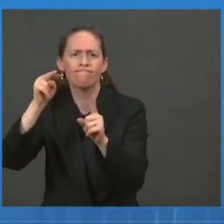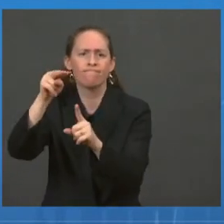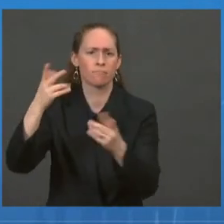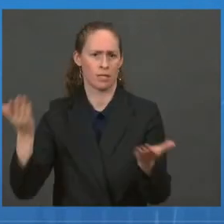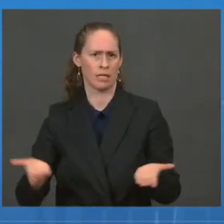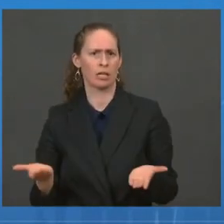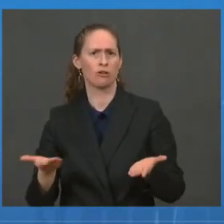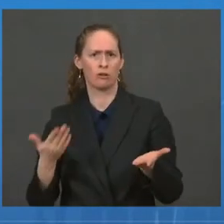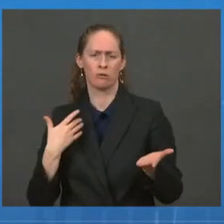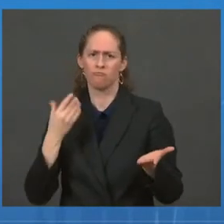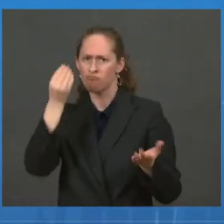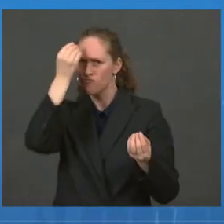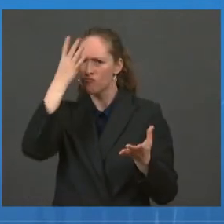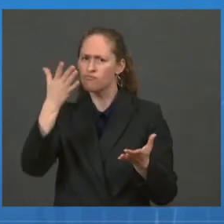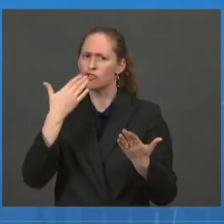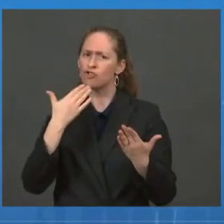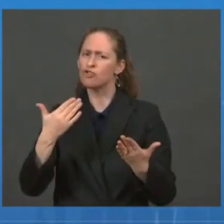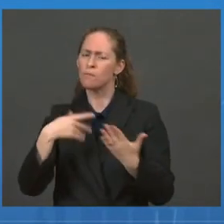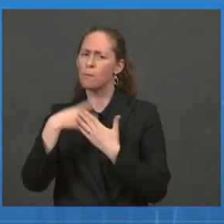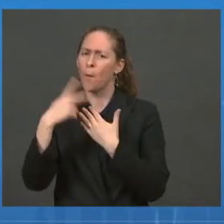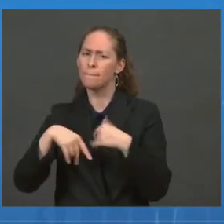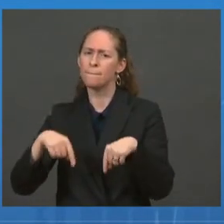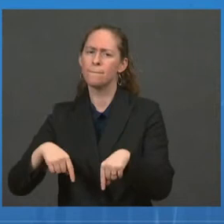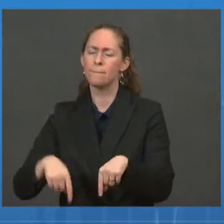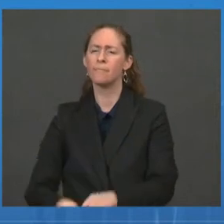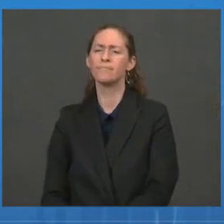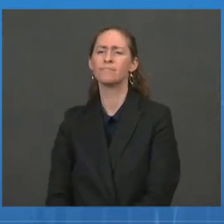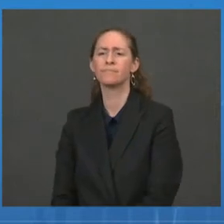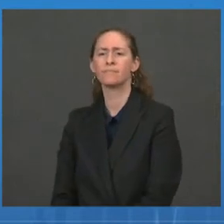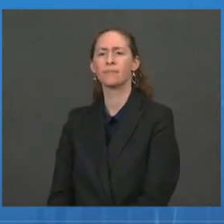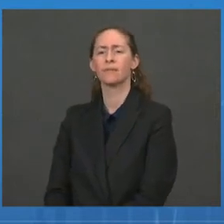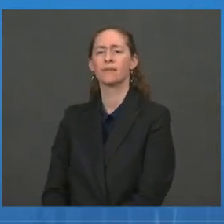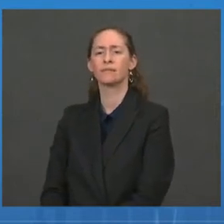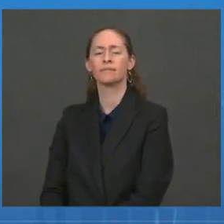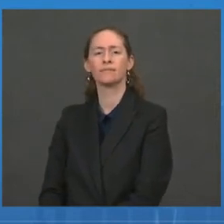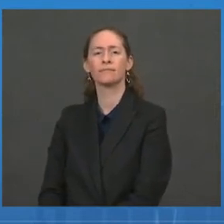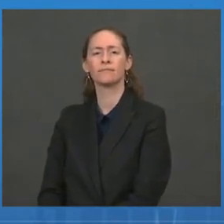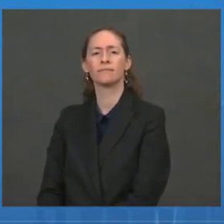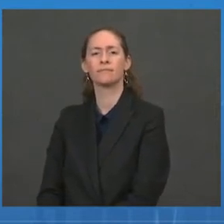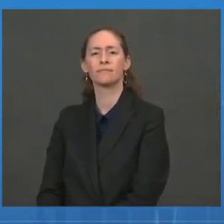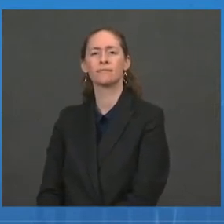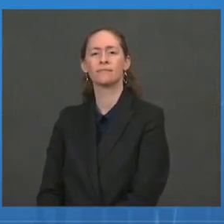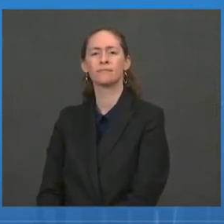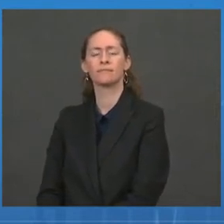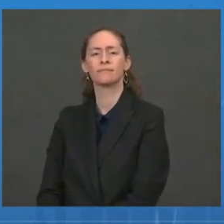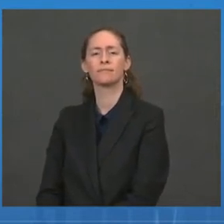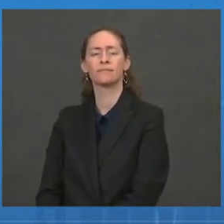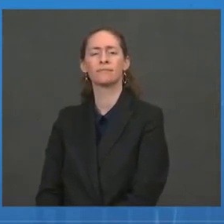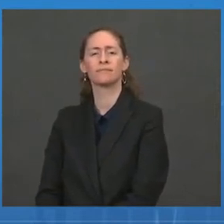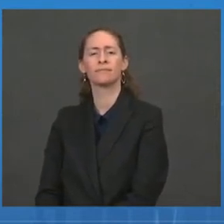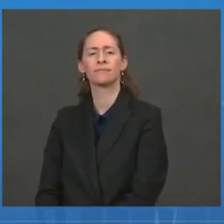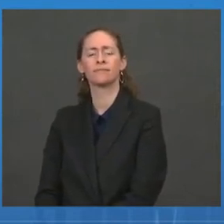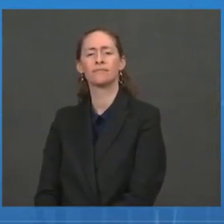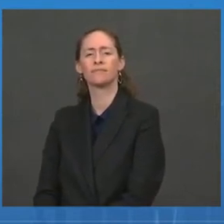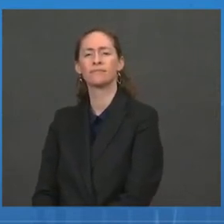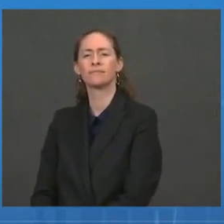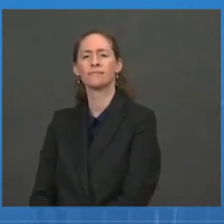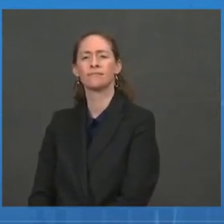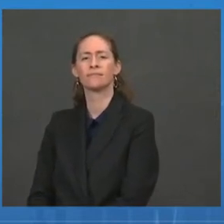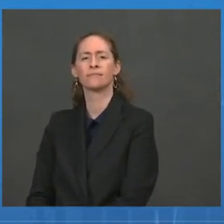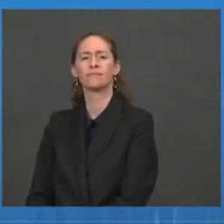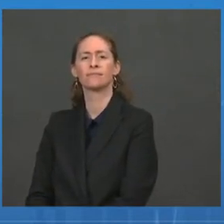question about preparing for the possibility the contingency plan of a potential modification of the vaccine the vaccine